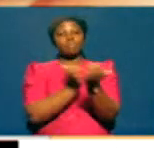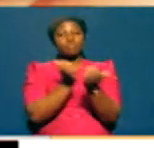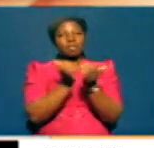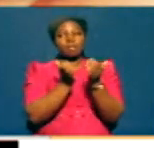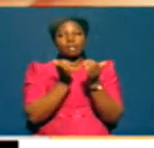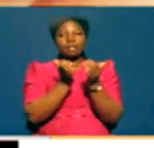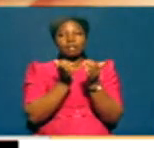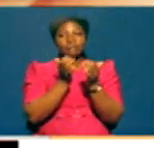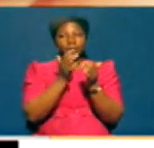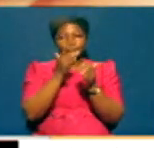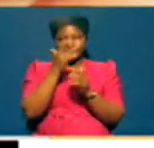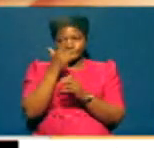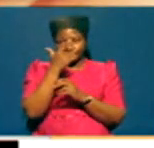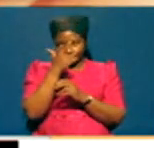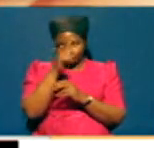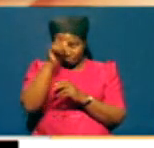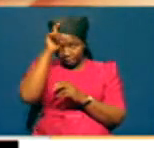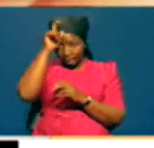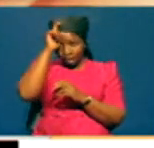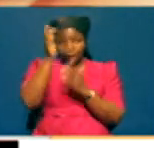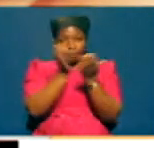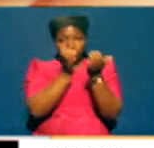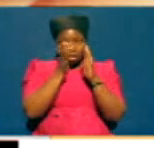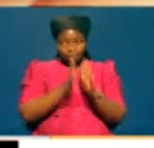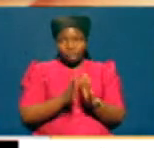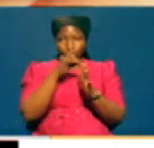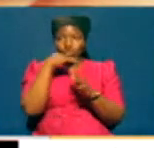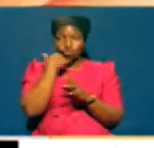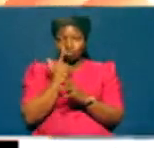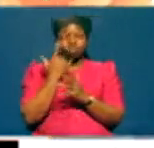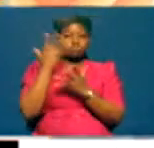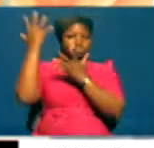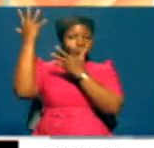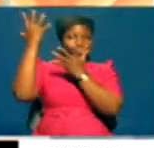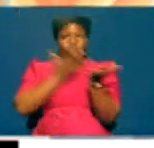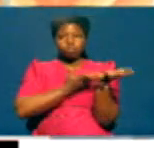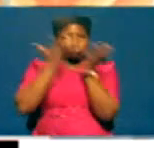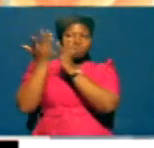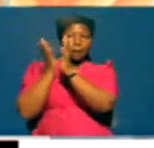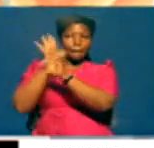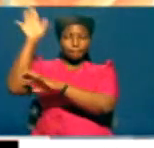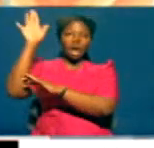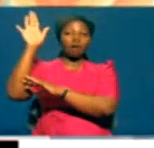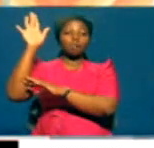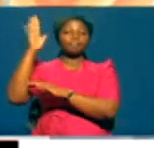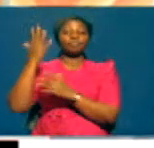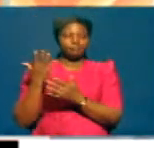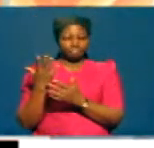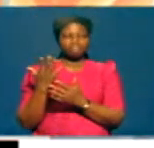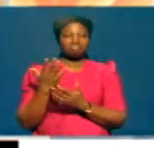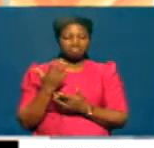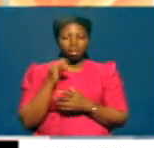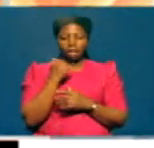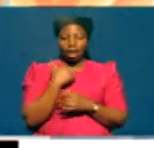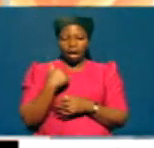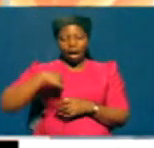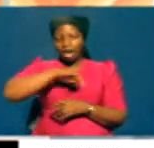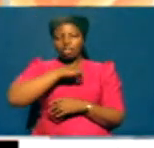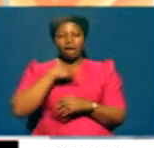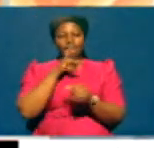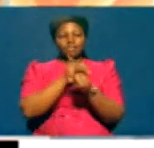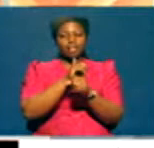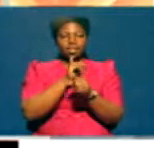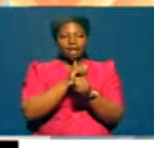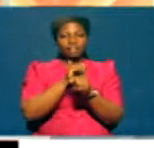businessman Ayadin, who was deported. And actually, we will be having that comprehensive report. And right now, he is